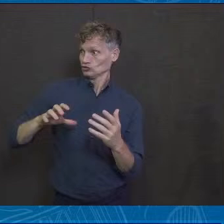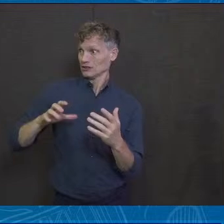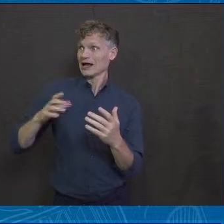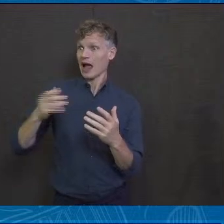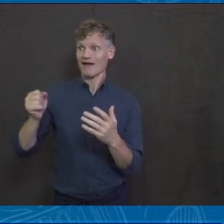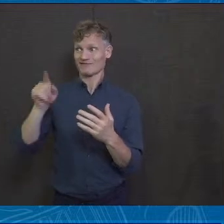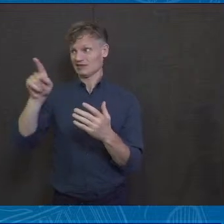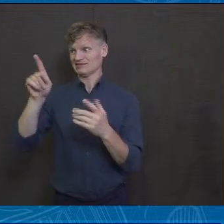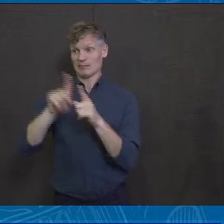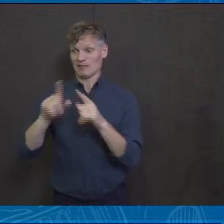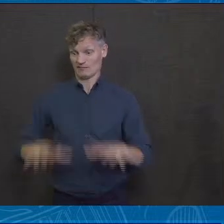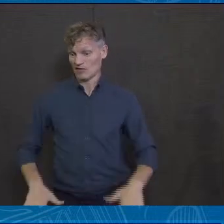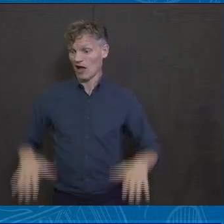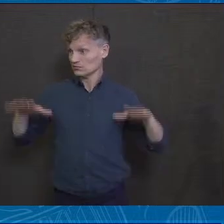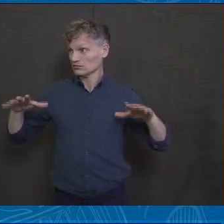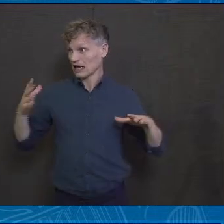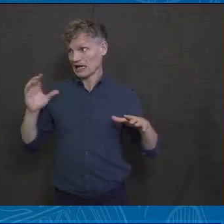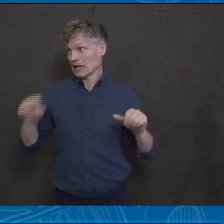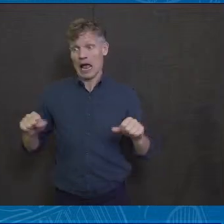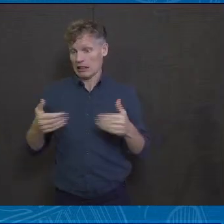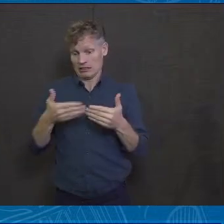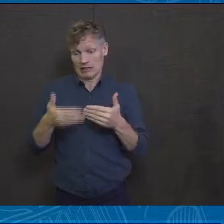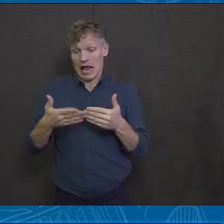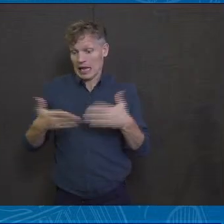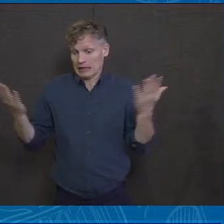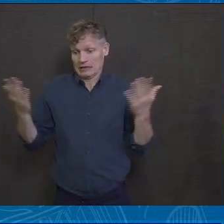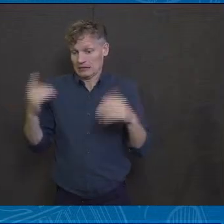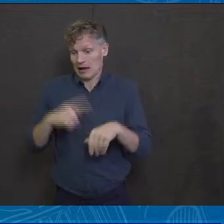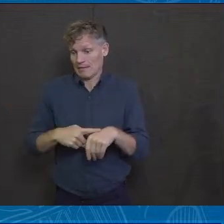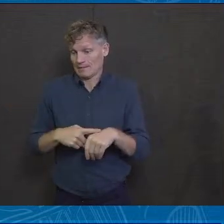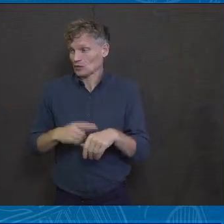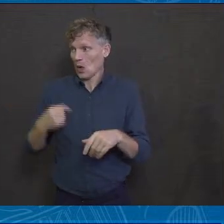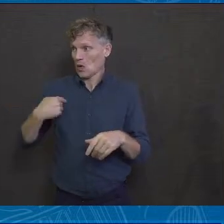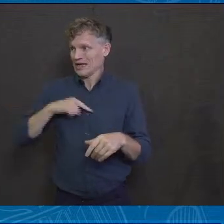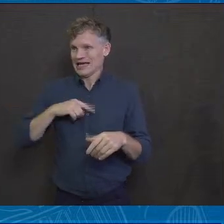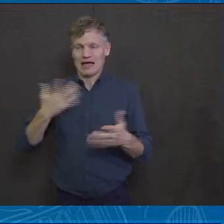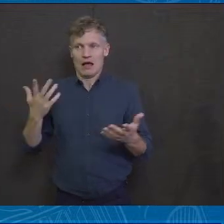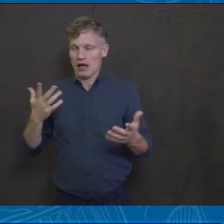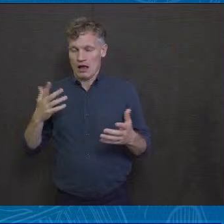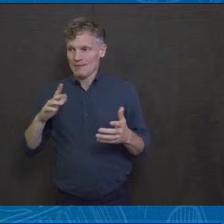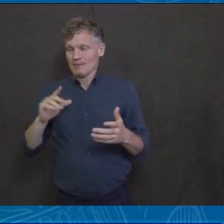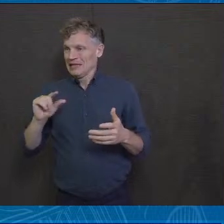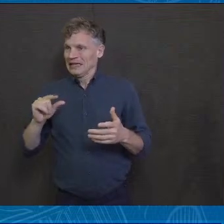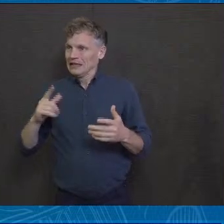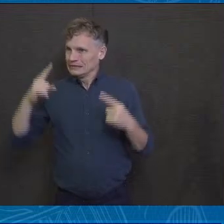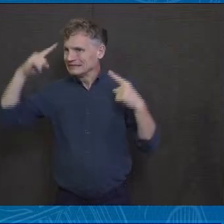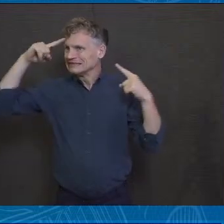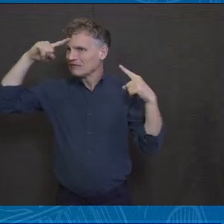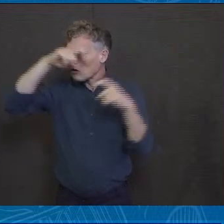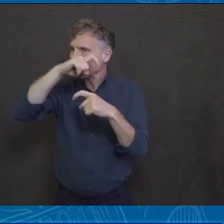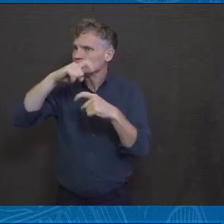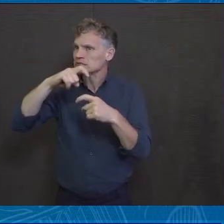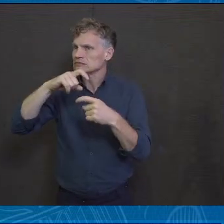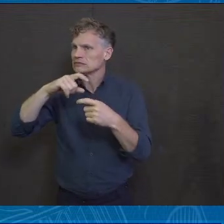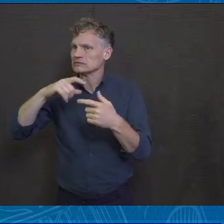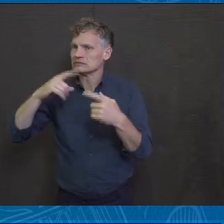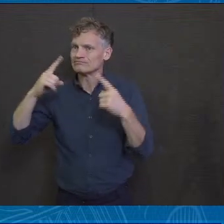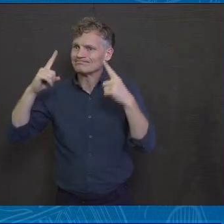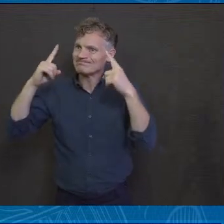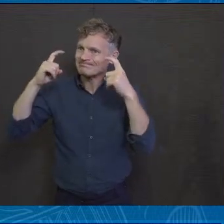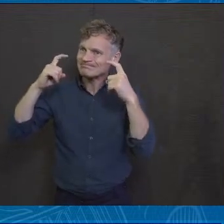for the budget limitation in our country, it's quite difficult to do it. We need to get the support from the private